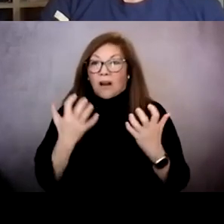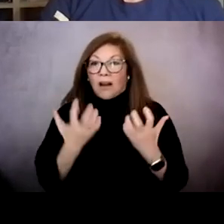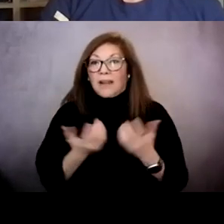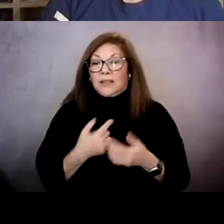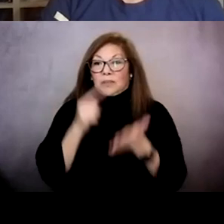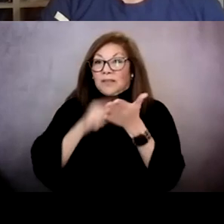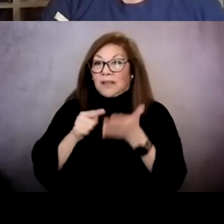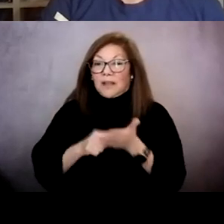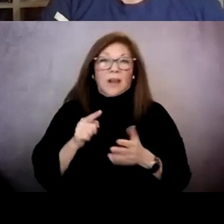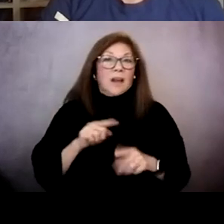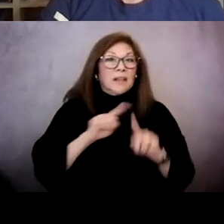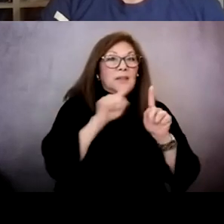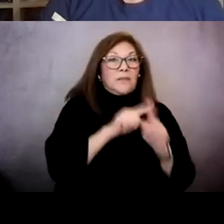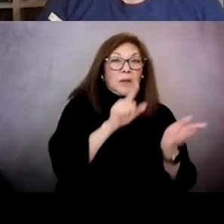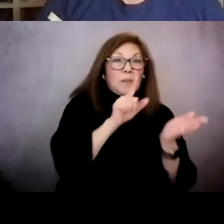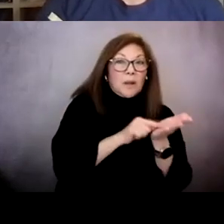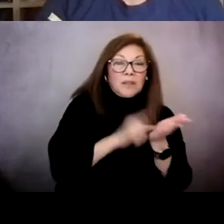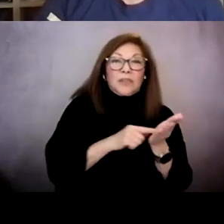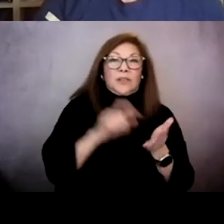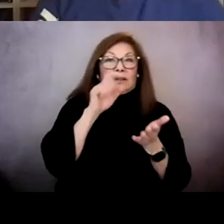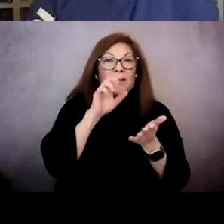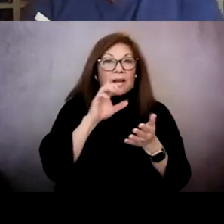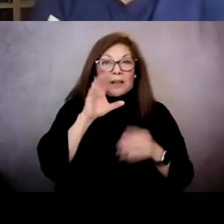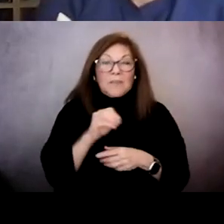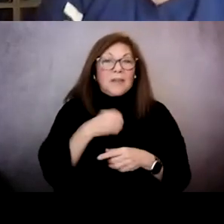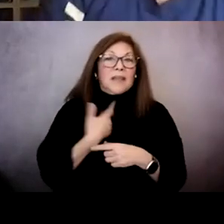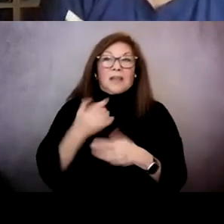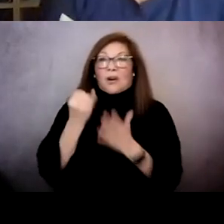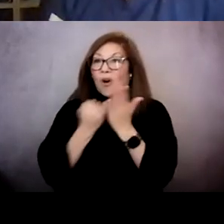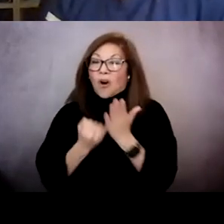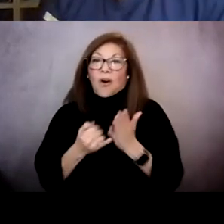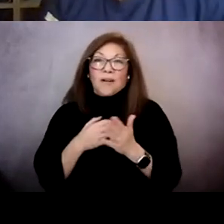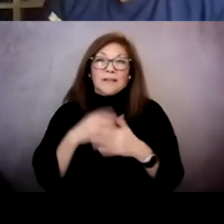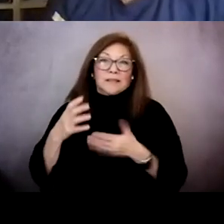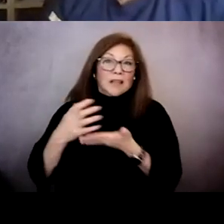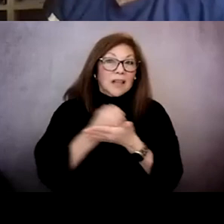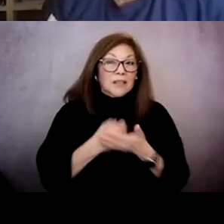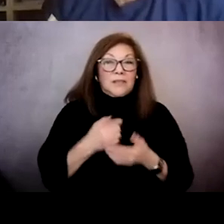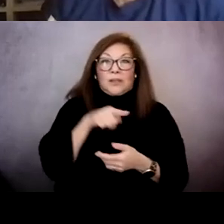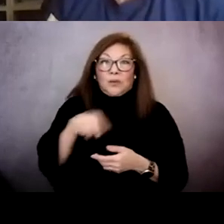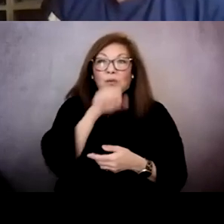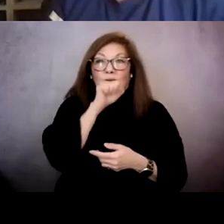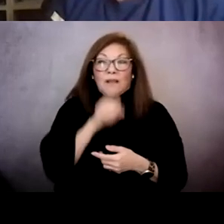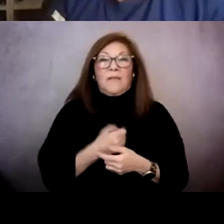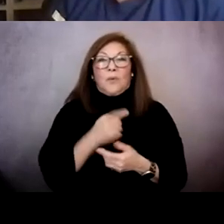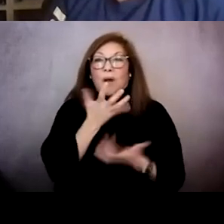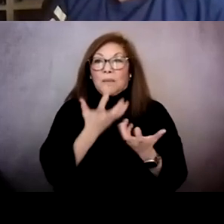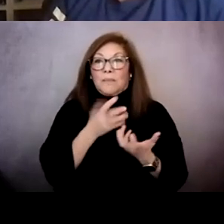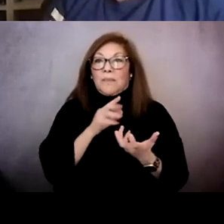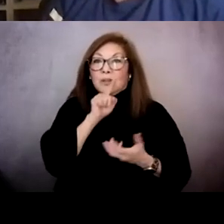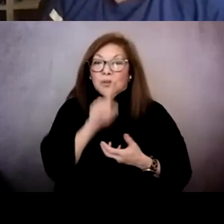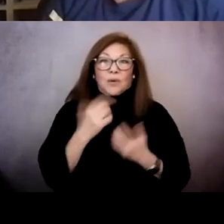other publications. Are there writers, are there artist collectives that you love and want to make sure that our audience